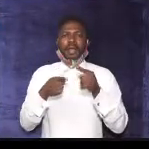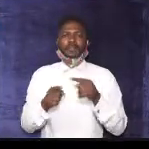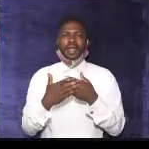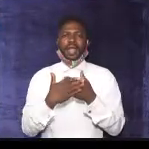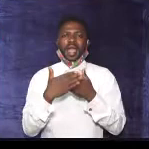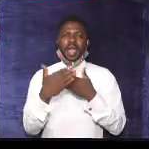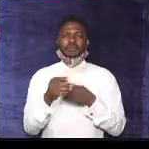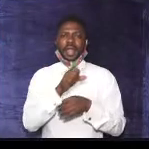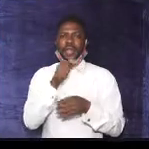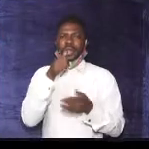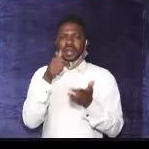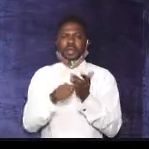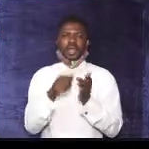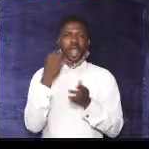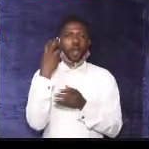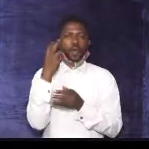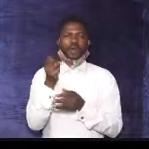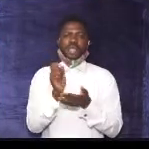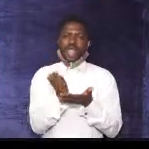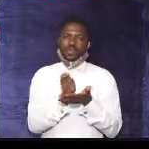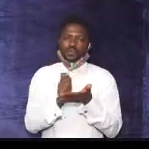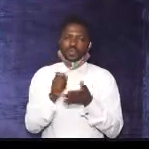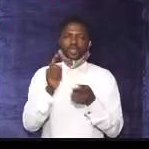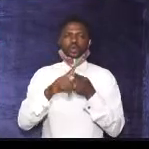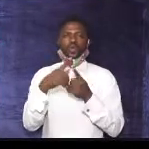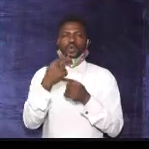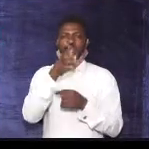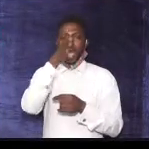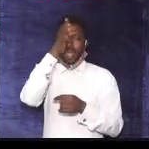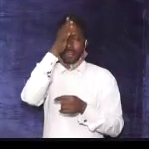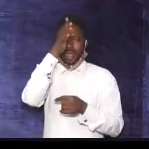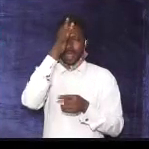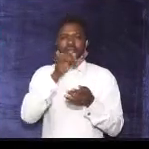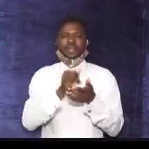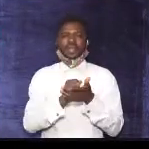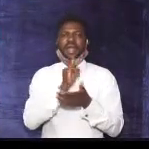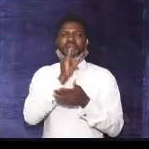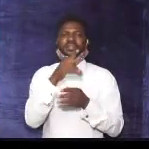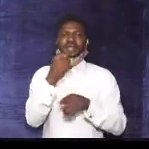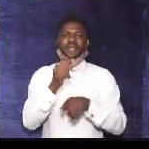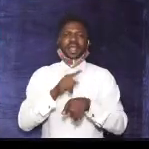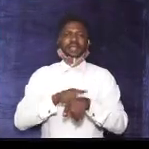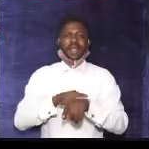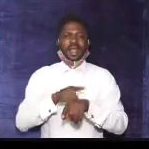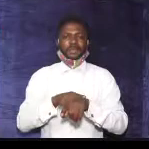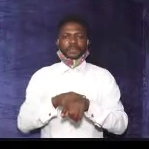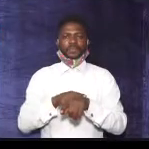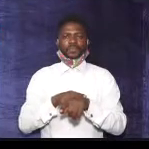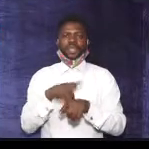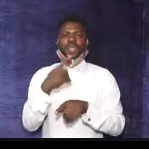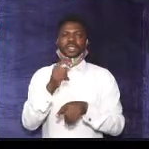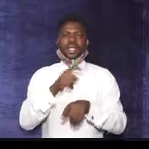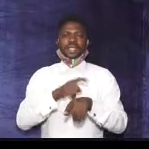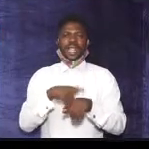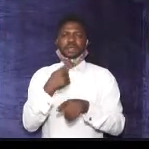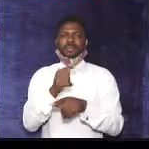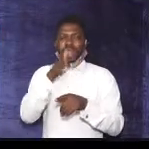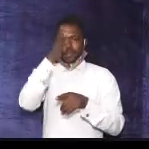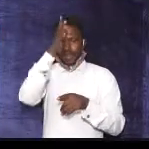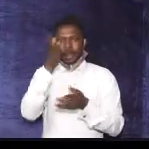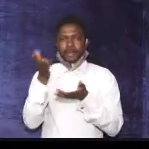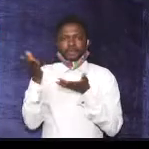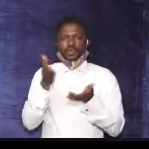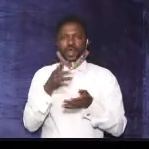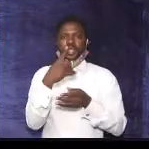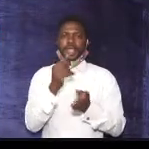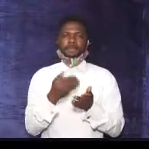what happened after a letter was written to the father. That is the time. The time